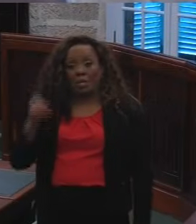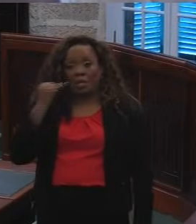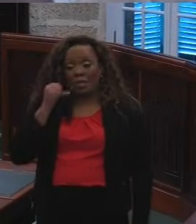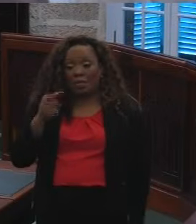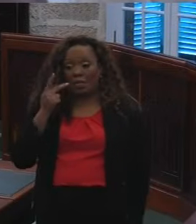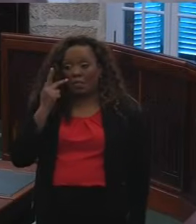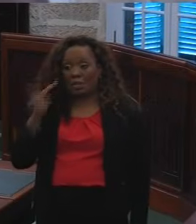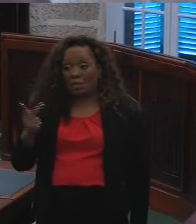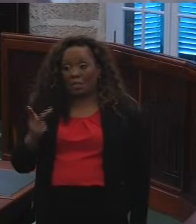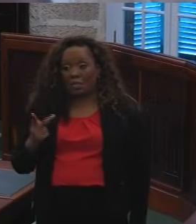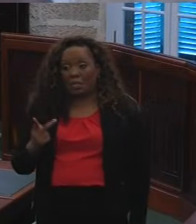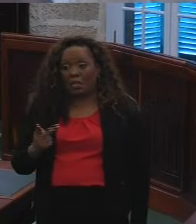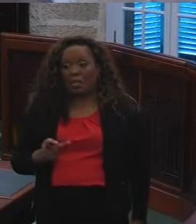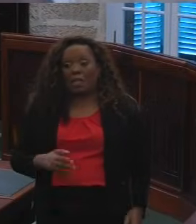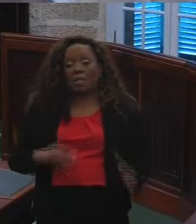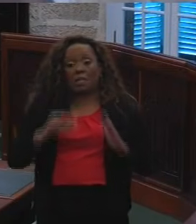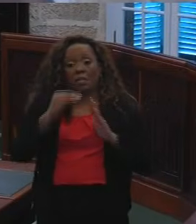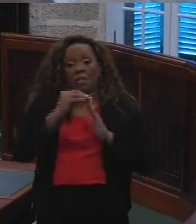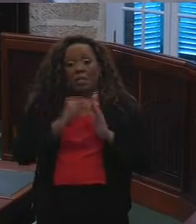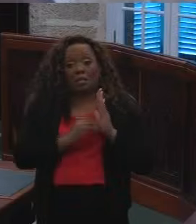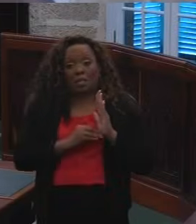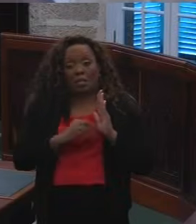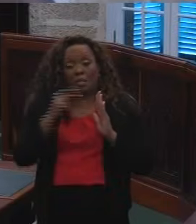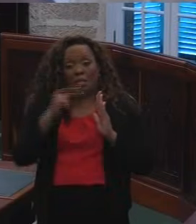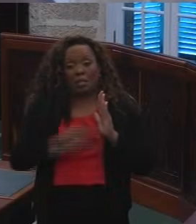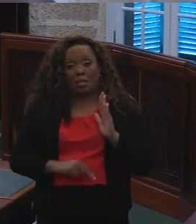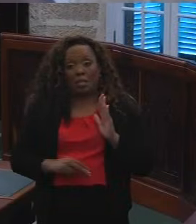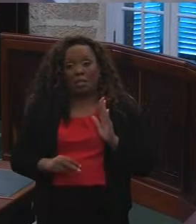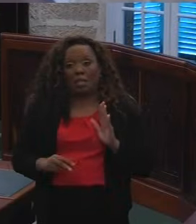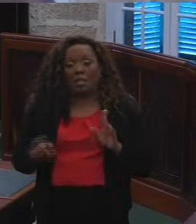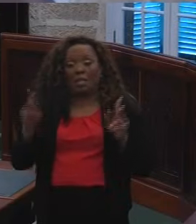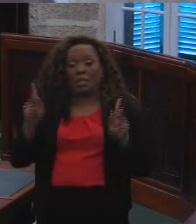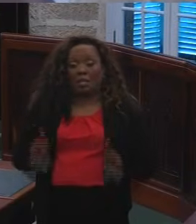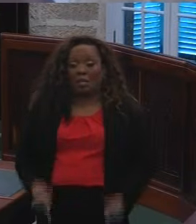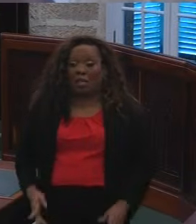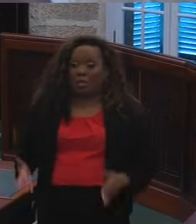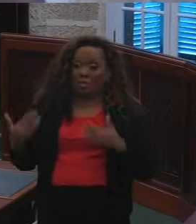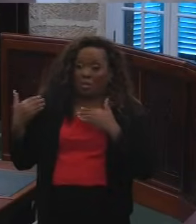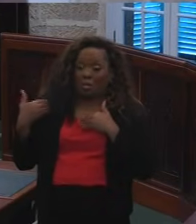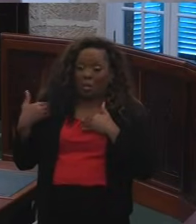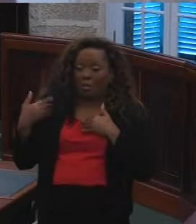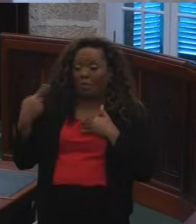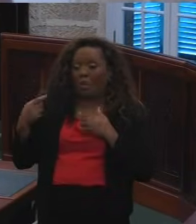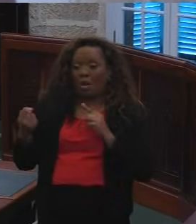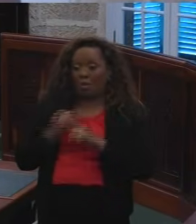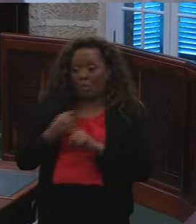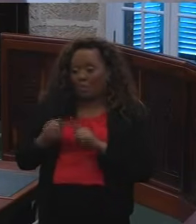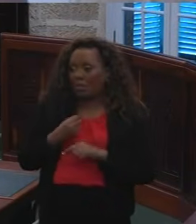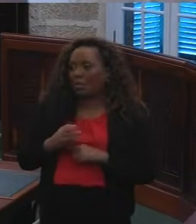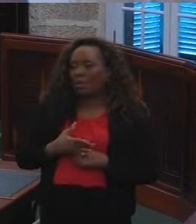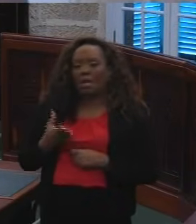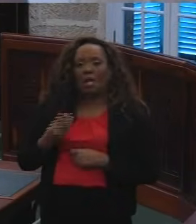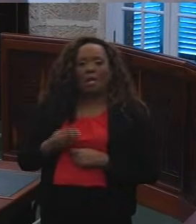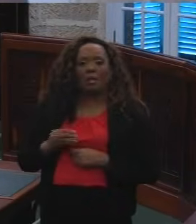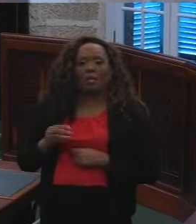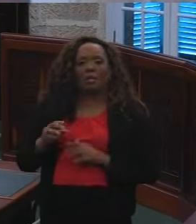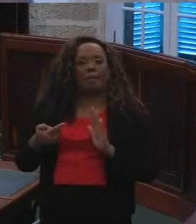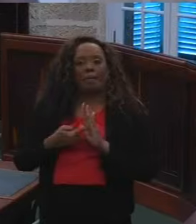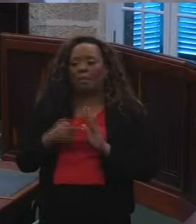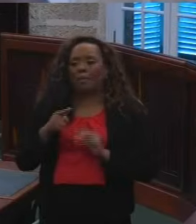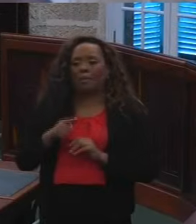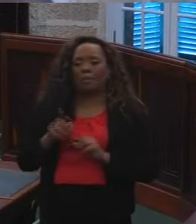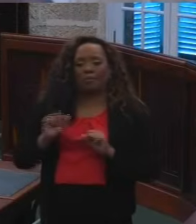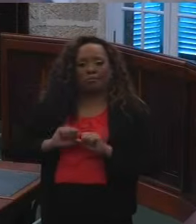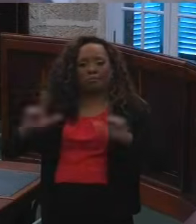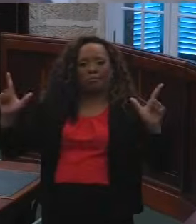who would have been responsible for inflicting abuse, and you go on any of these social media or